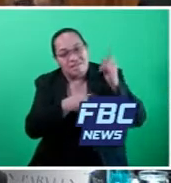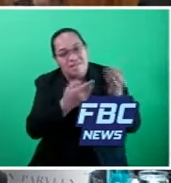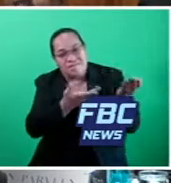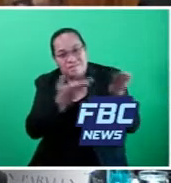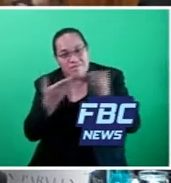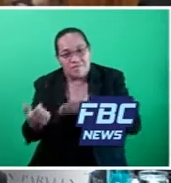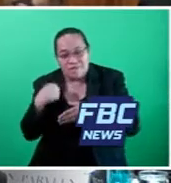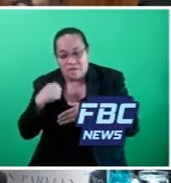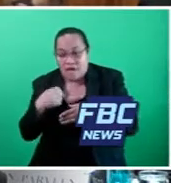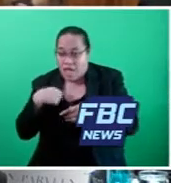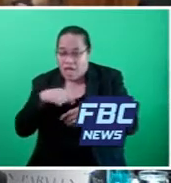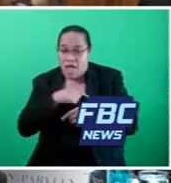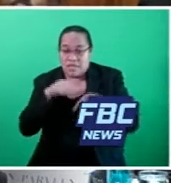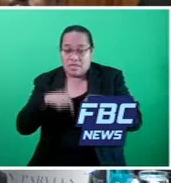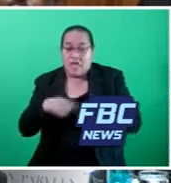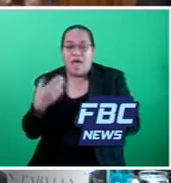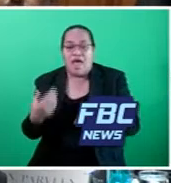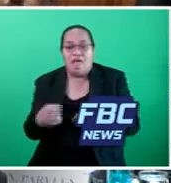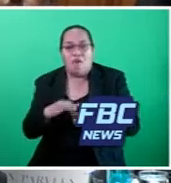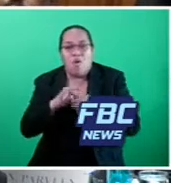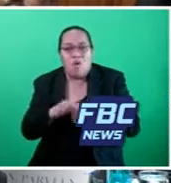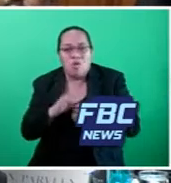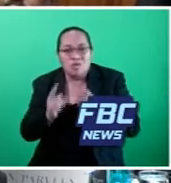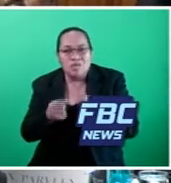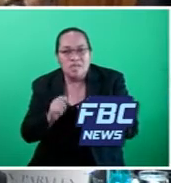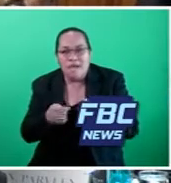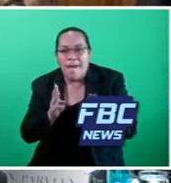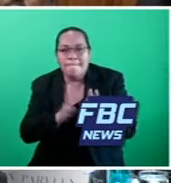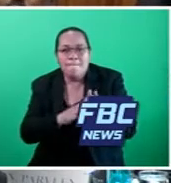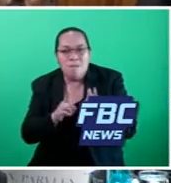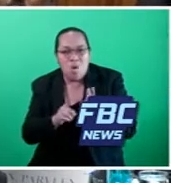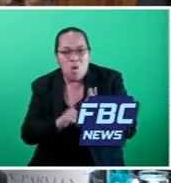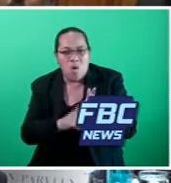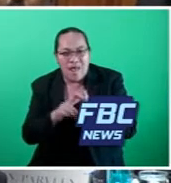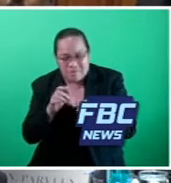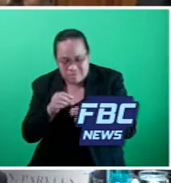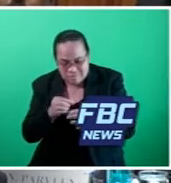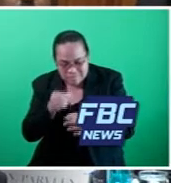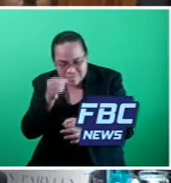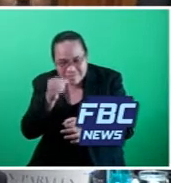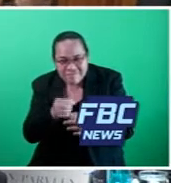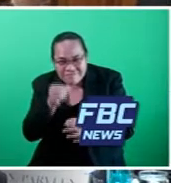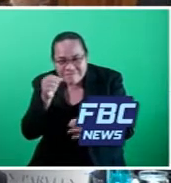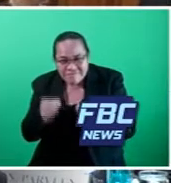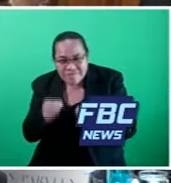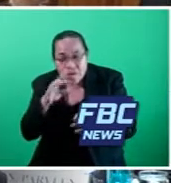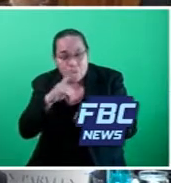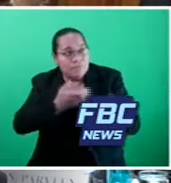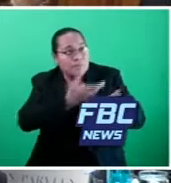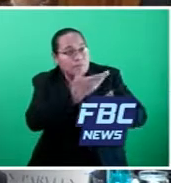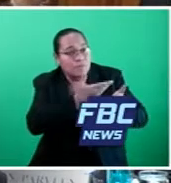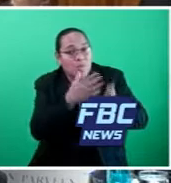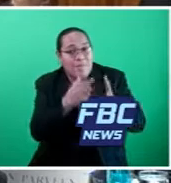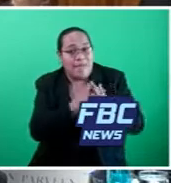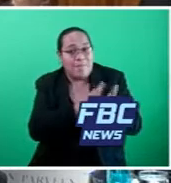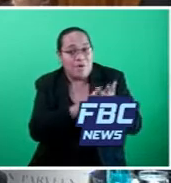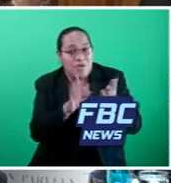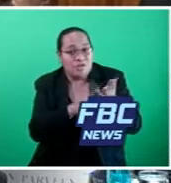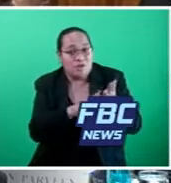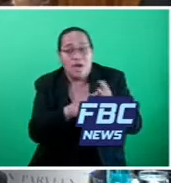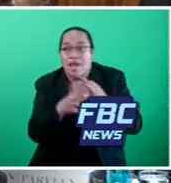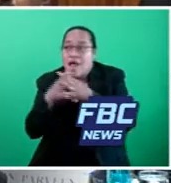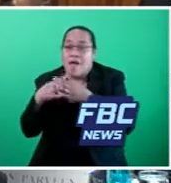conduct COVID-19 tests locally within the next month. Minister for Health Dr. Firemi Wangai-Nambete says at